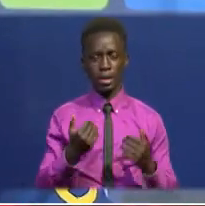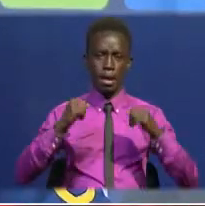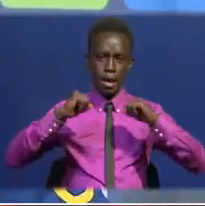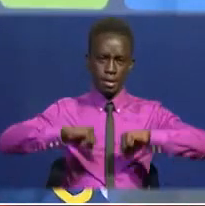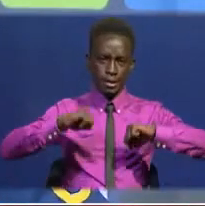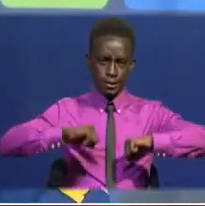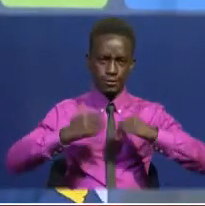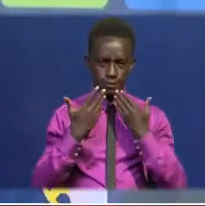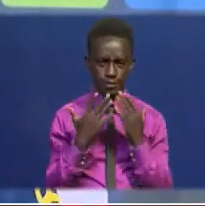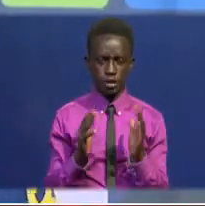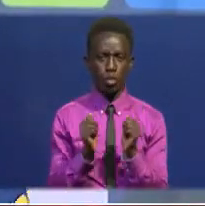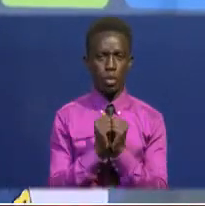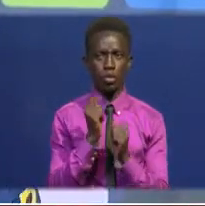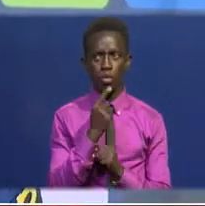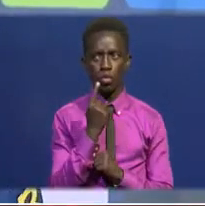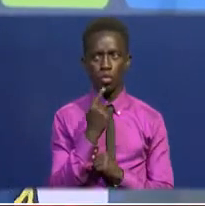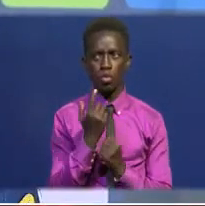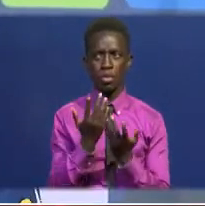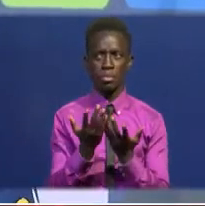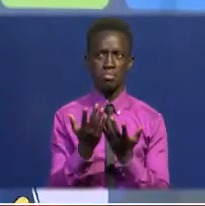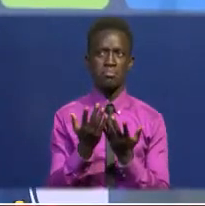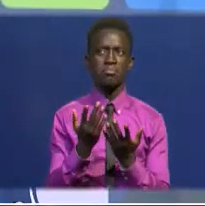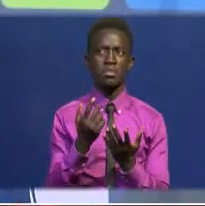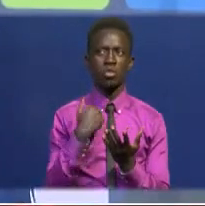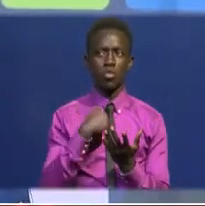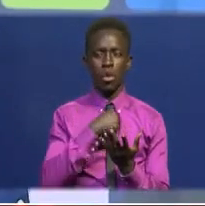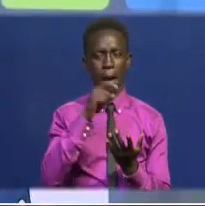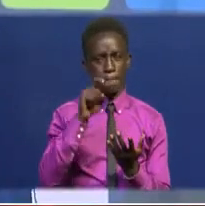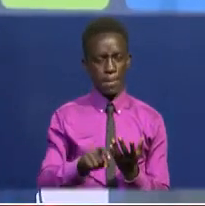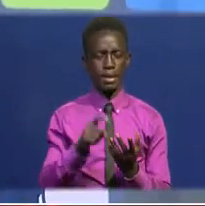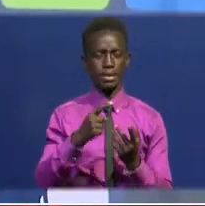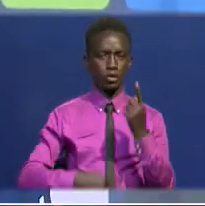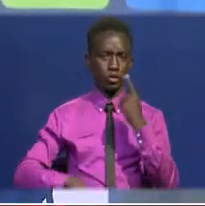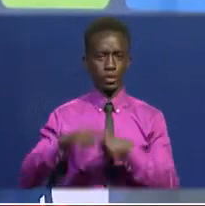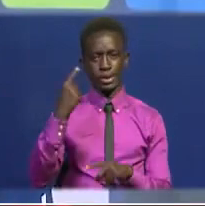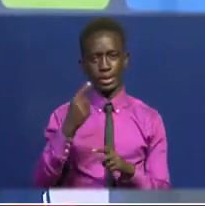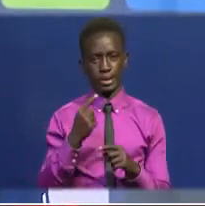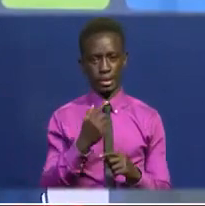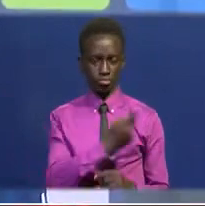And we have agreed with my navigator that we must finish.